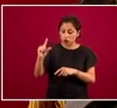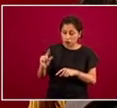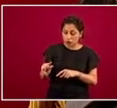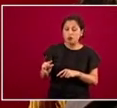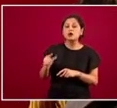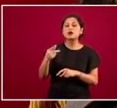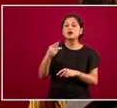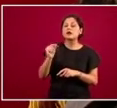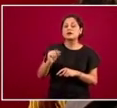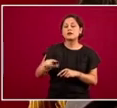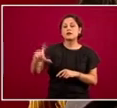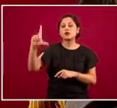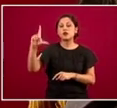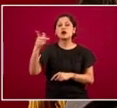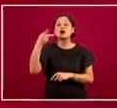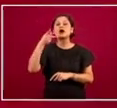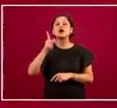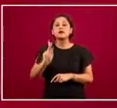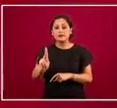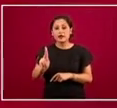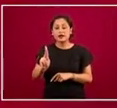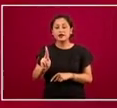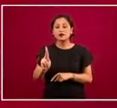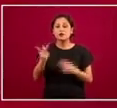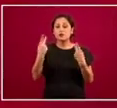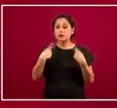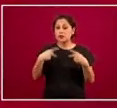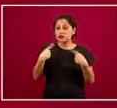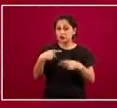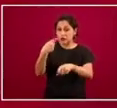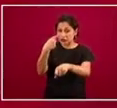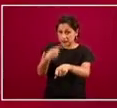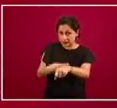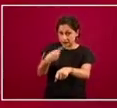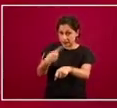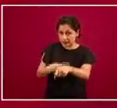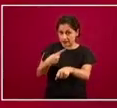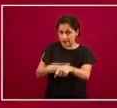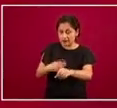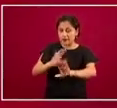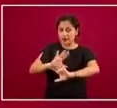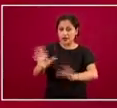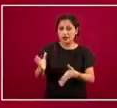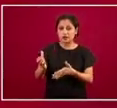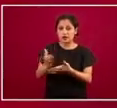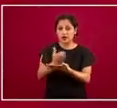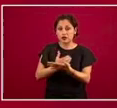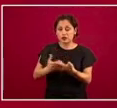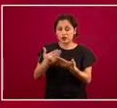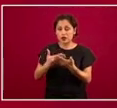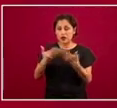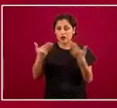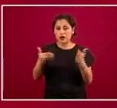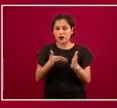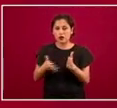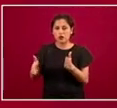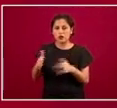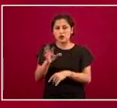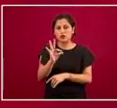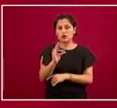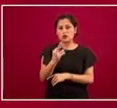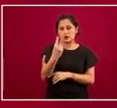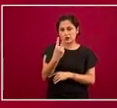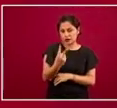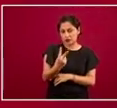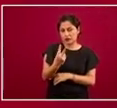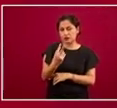but the percentage we have of recovered cases so far to this day is being